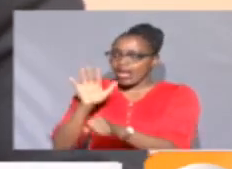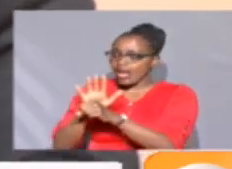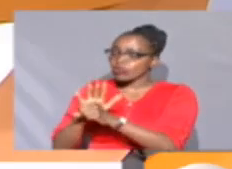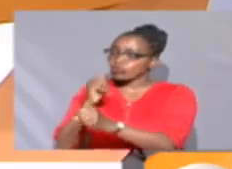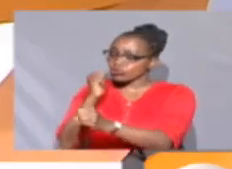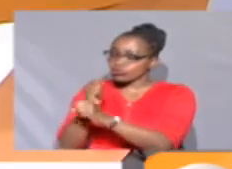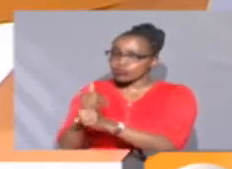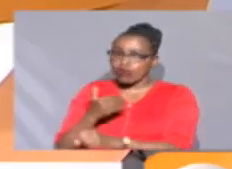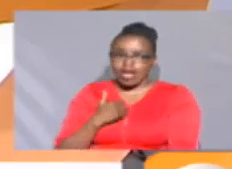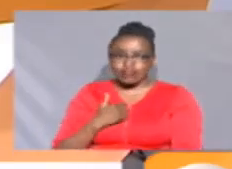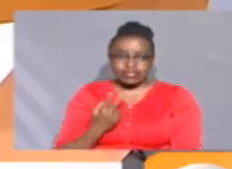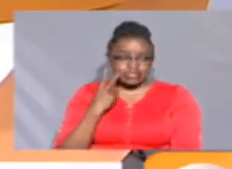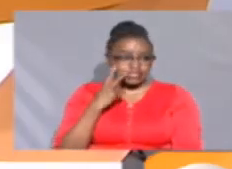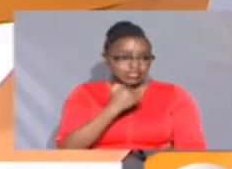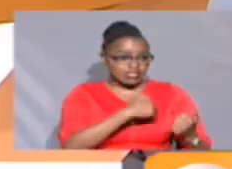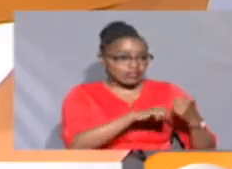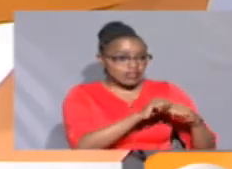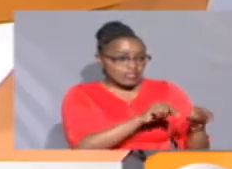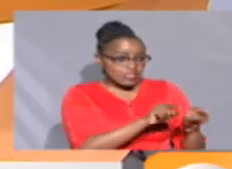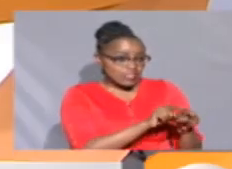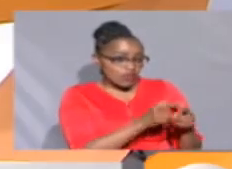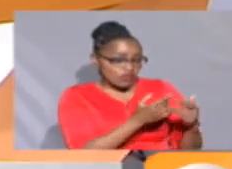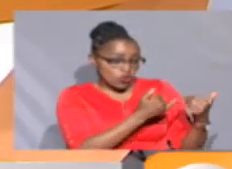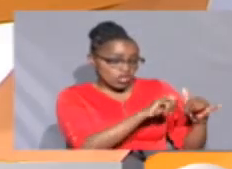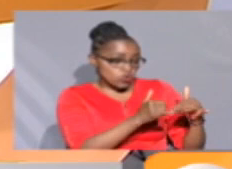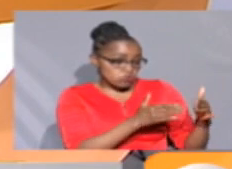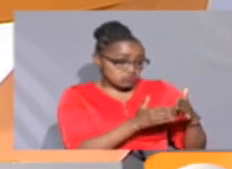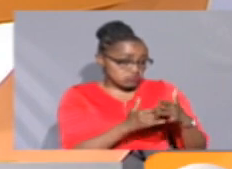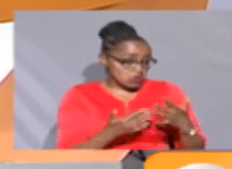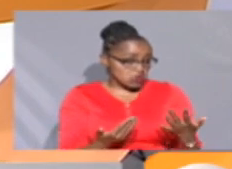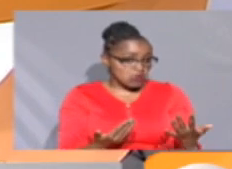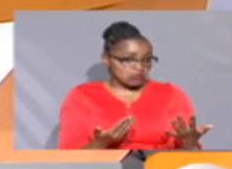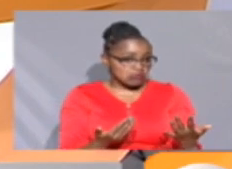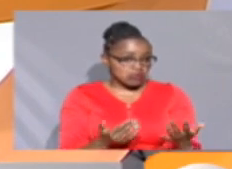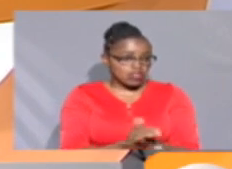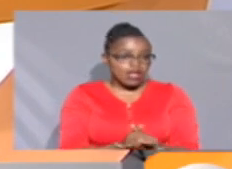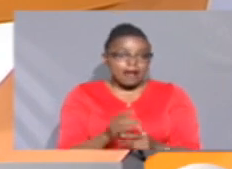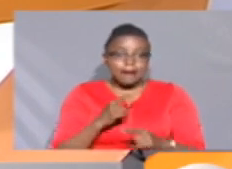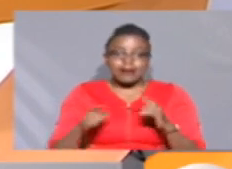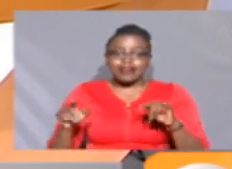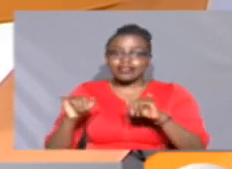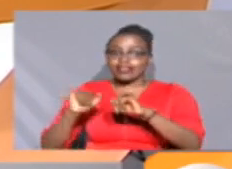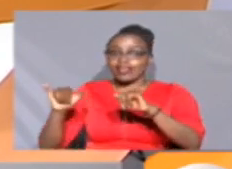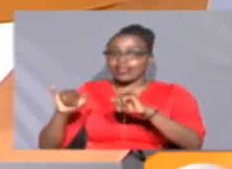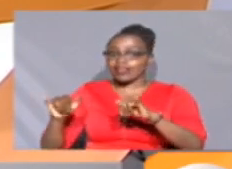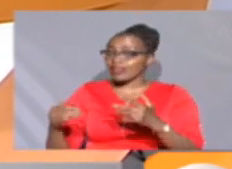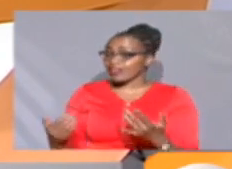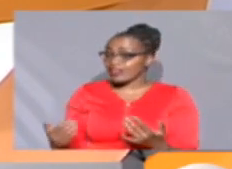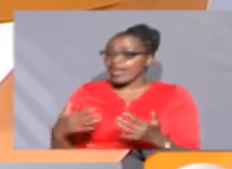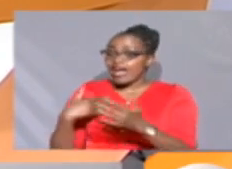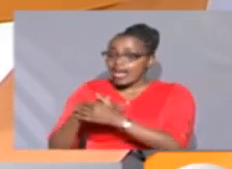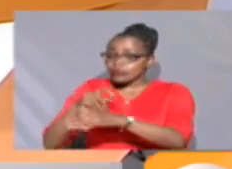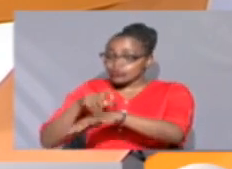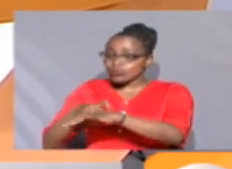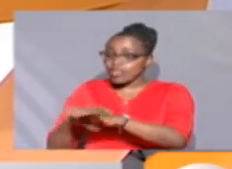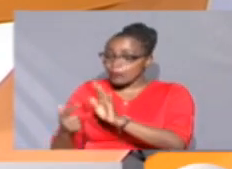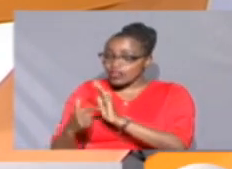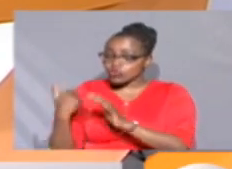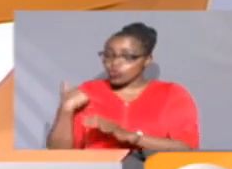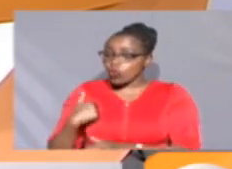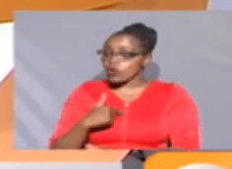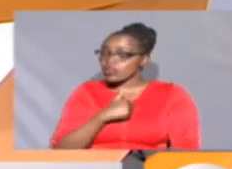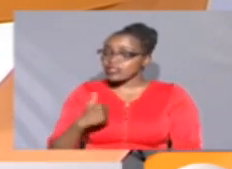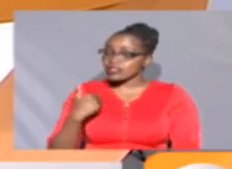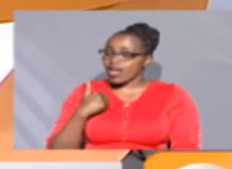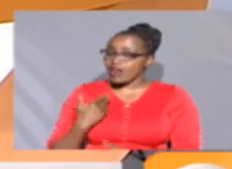Some would see this as acting as a deterrent so that people But they are innocent to sin until proven guilty. These guys